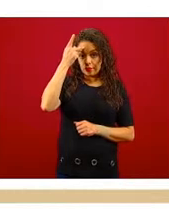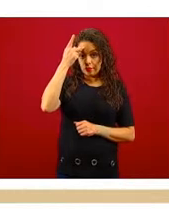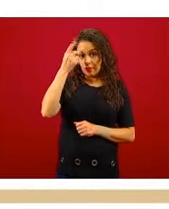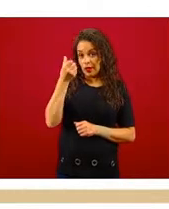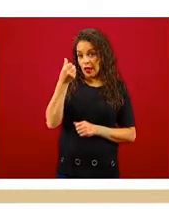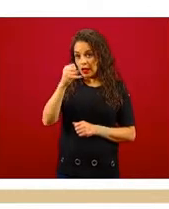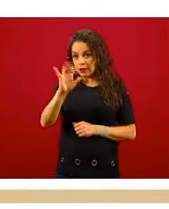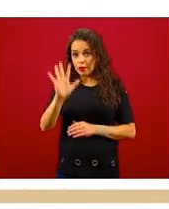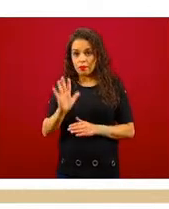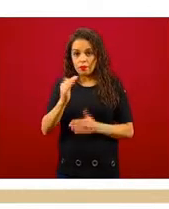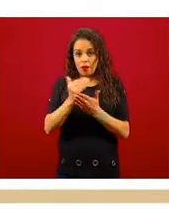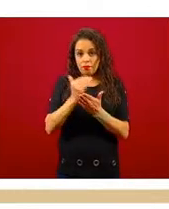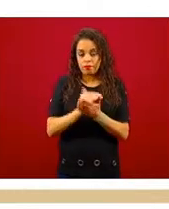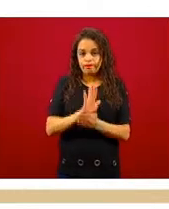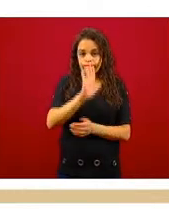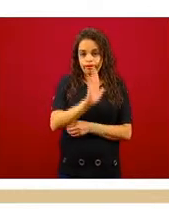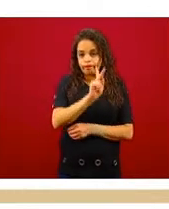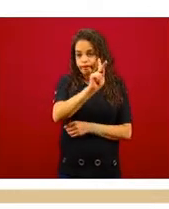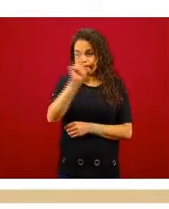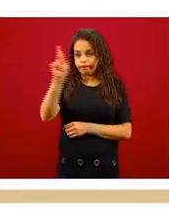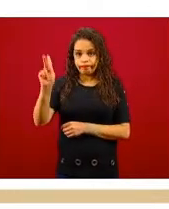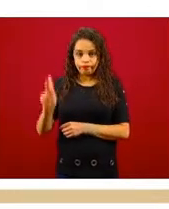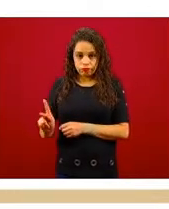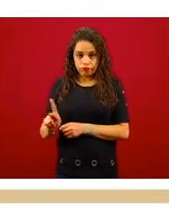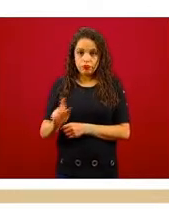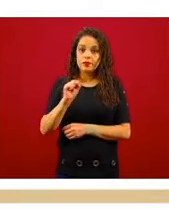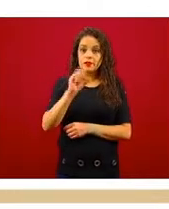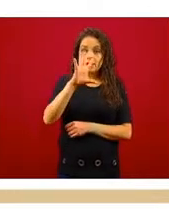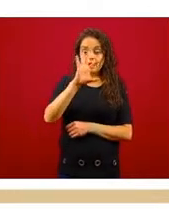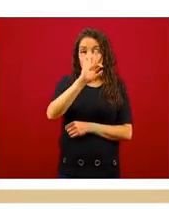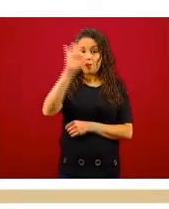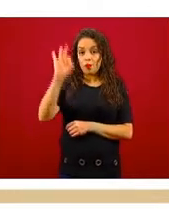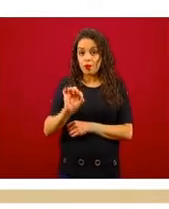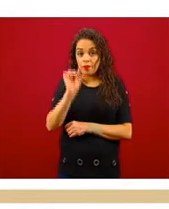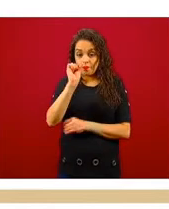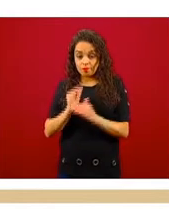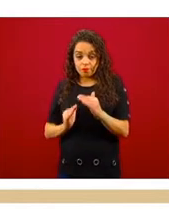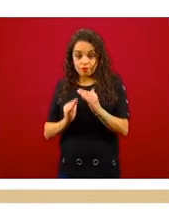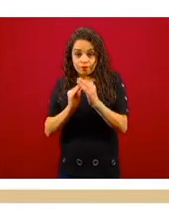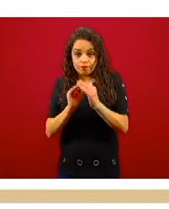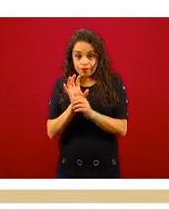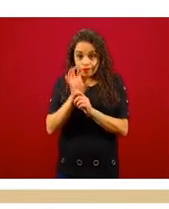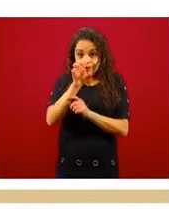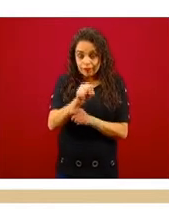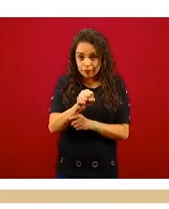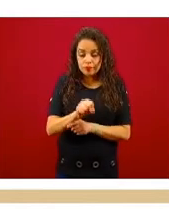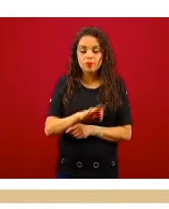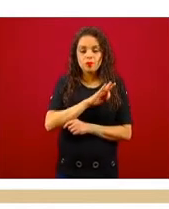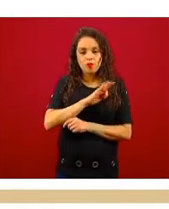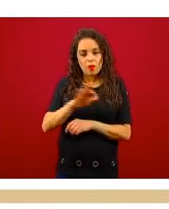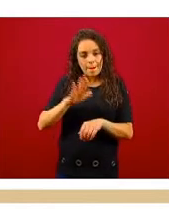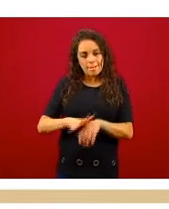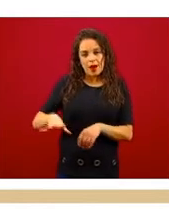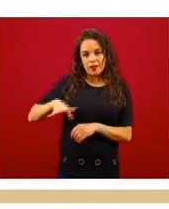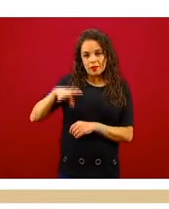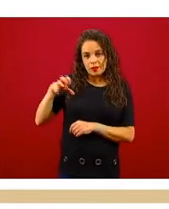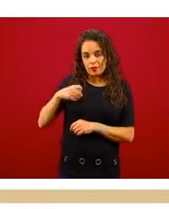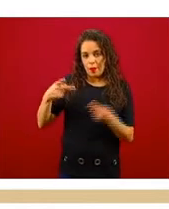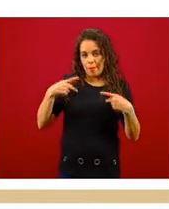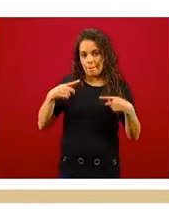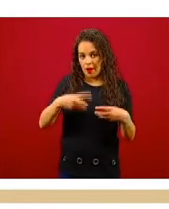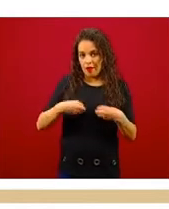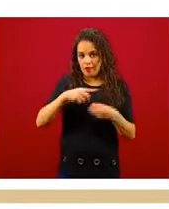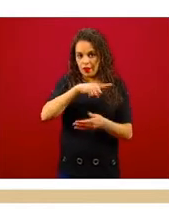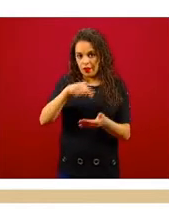but not Puebla, Querétaro, and San Luis Potosí. So the population of